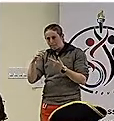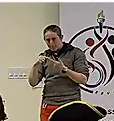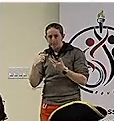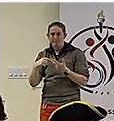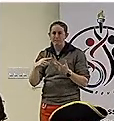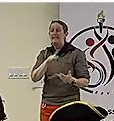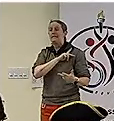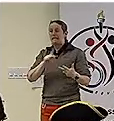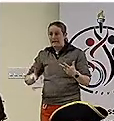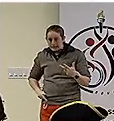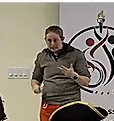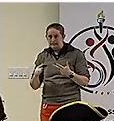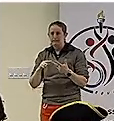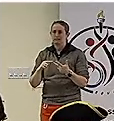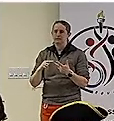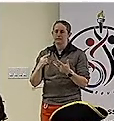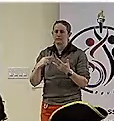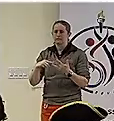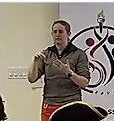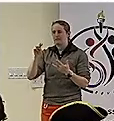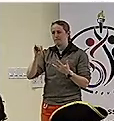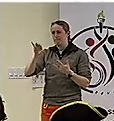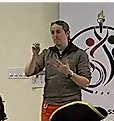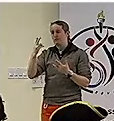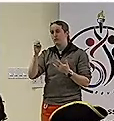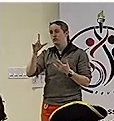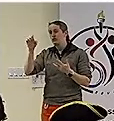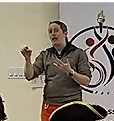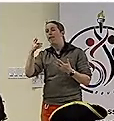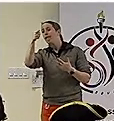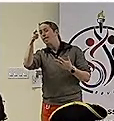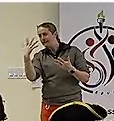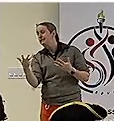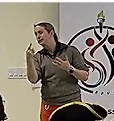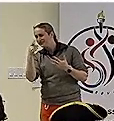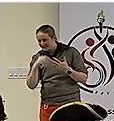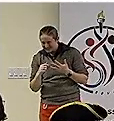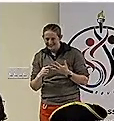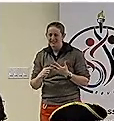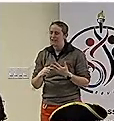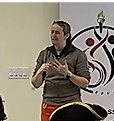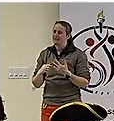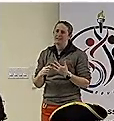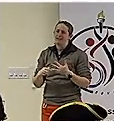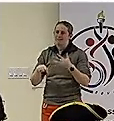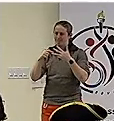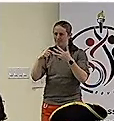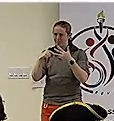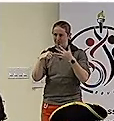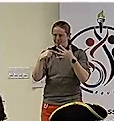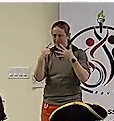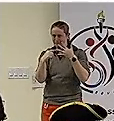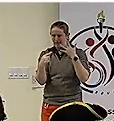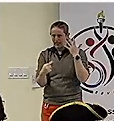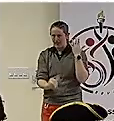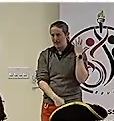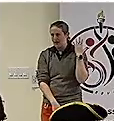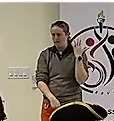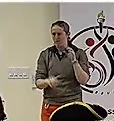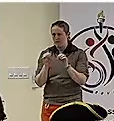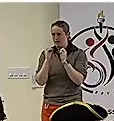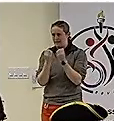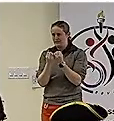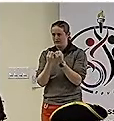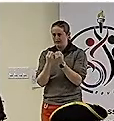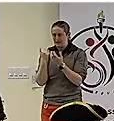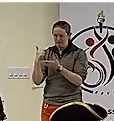King's, Michelle is here, and so many other organizations who really support and amplify the work